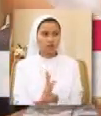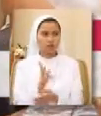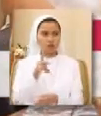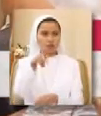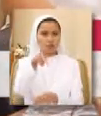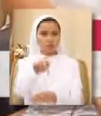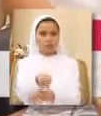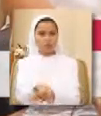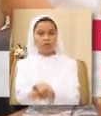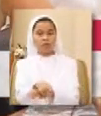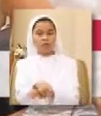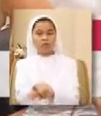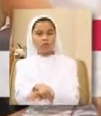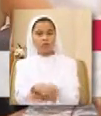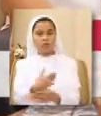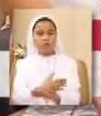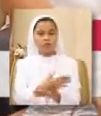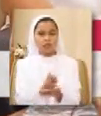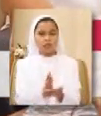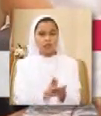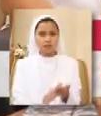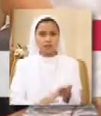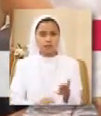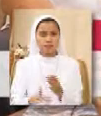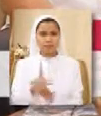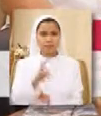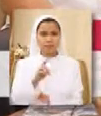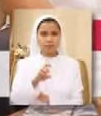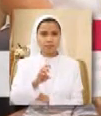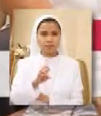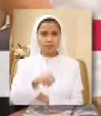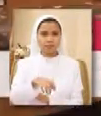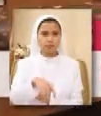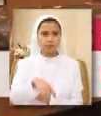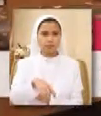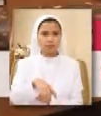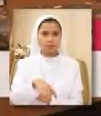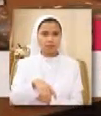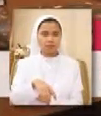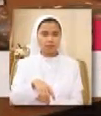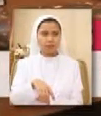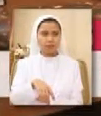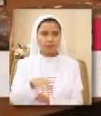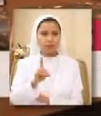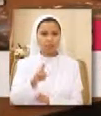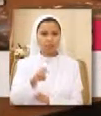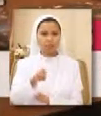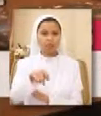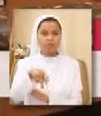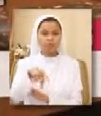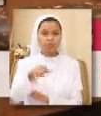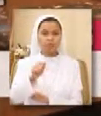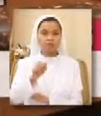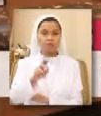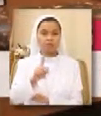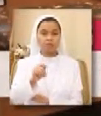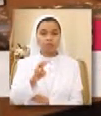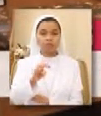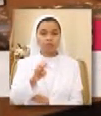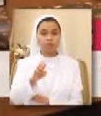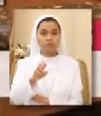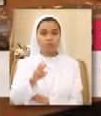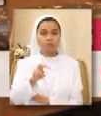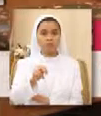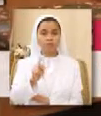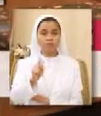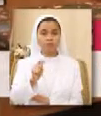they plant industry or some department would not allow it in. Yeah, because there are certain quarantine possible. We